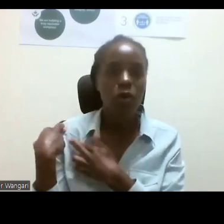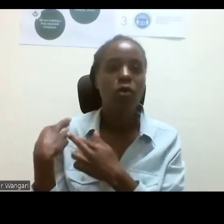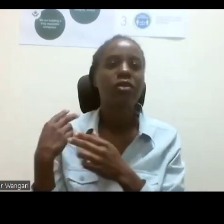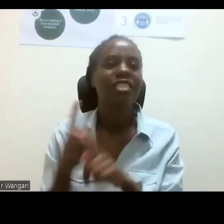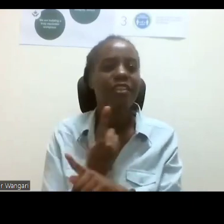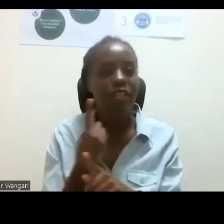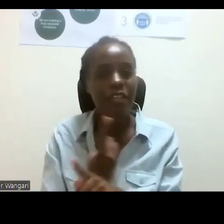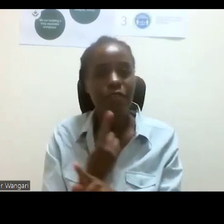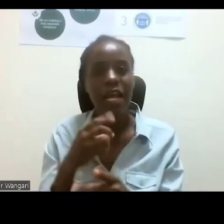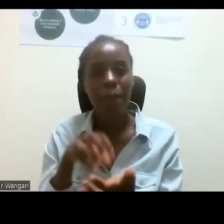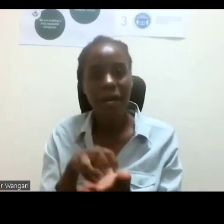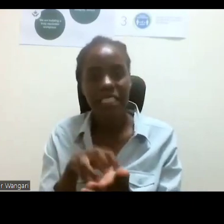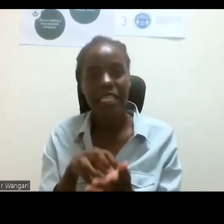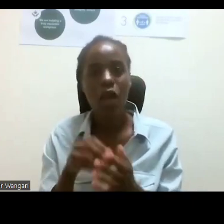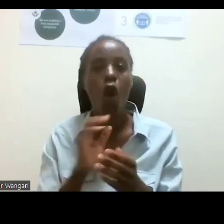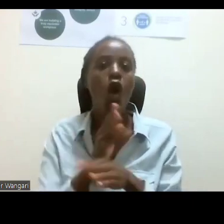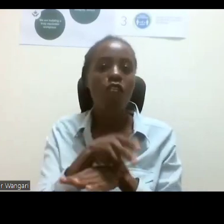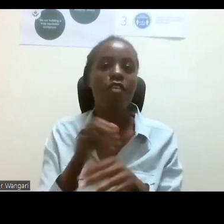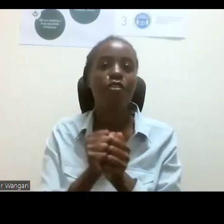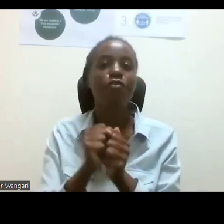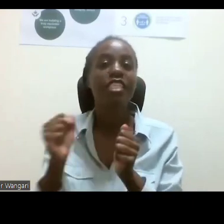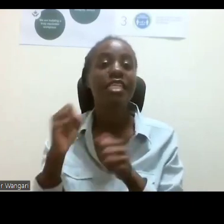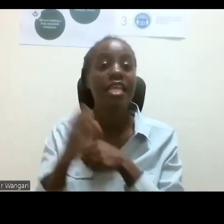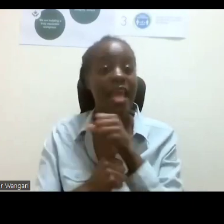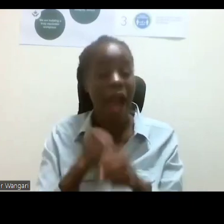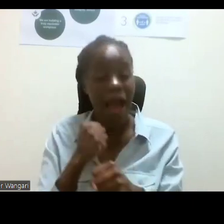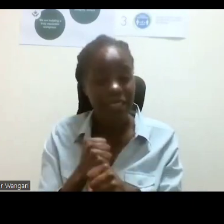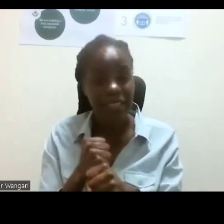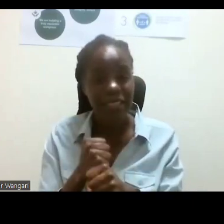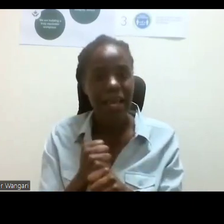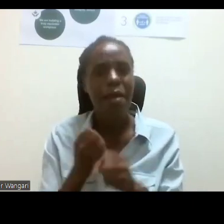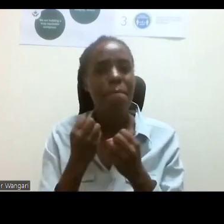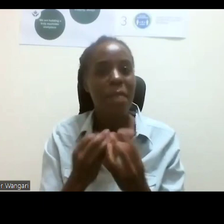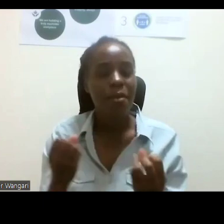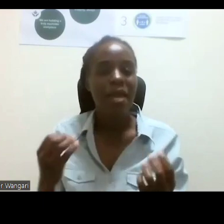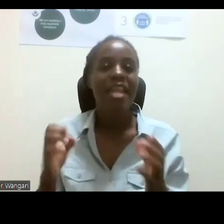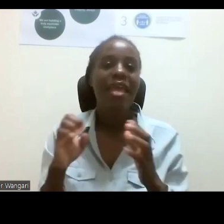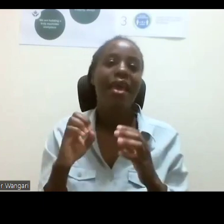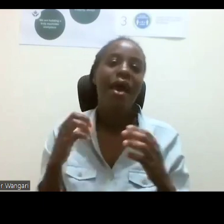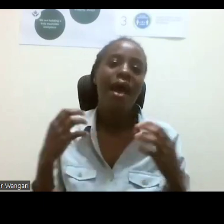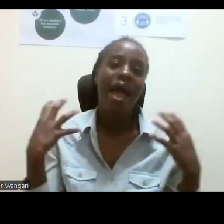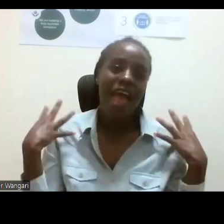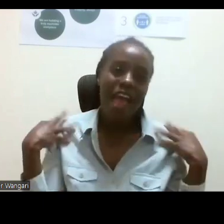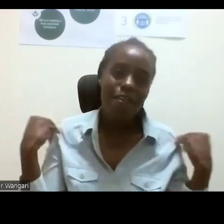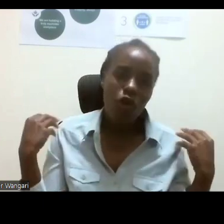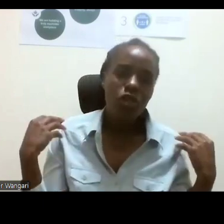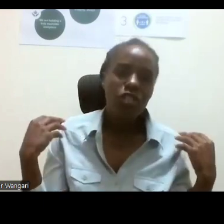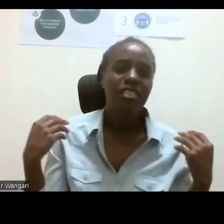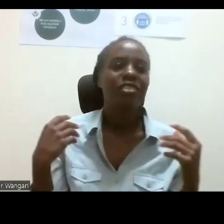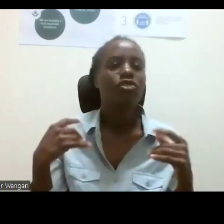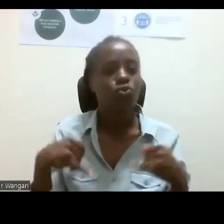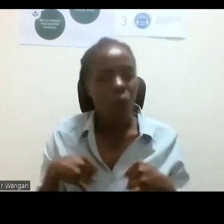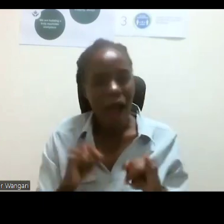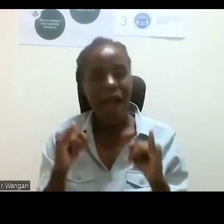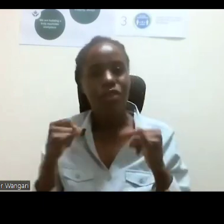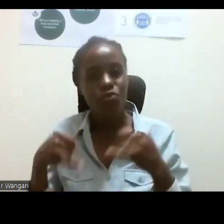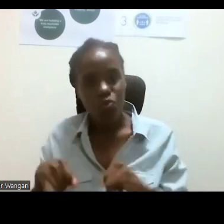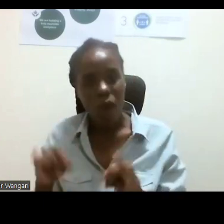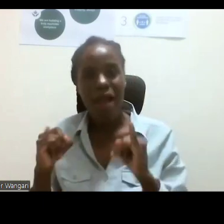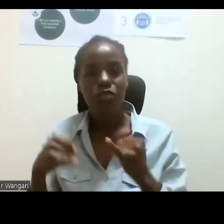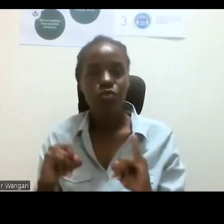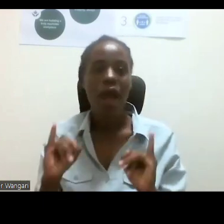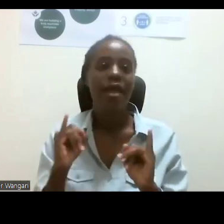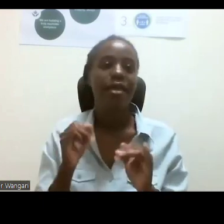more than 15 years, and through her efforts has been able to save many girls from FGM and forced